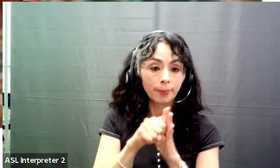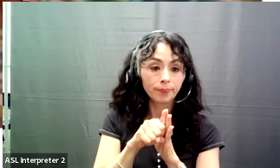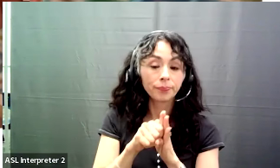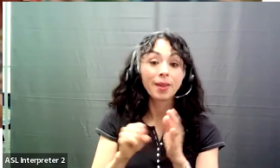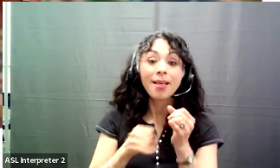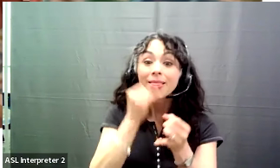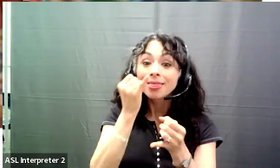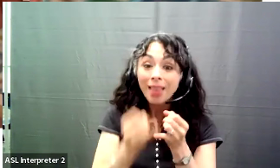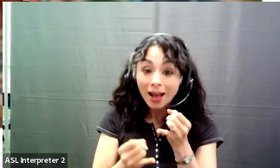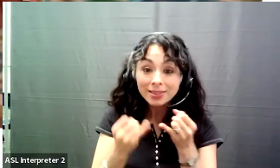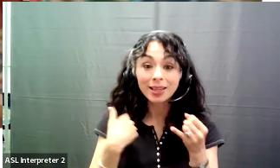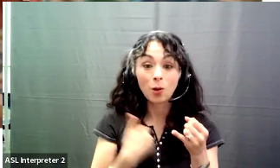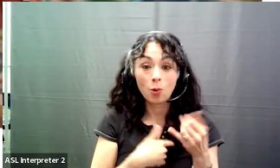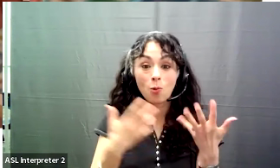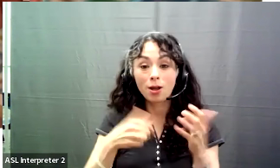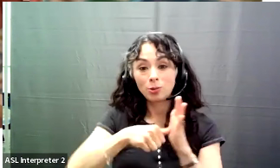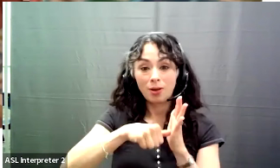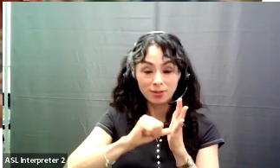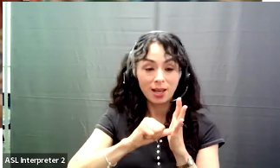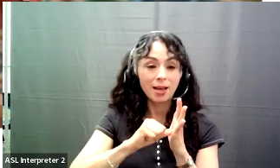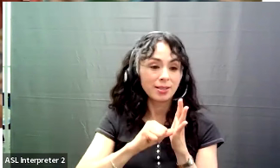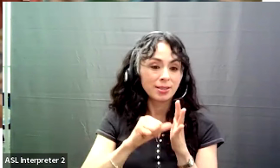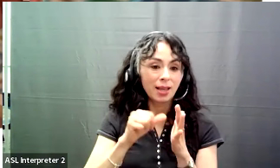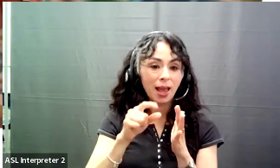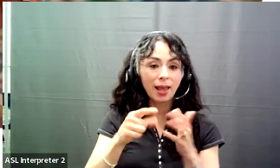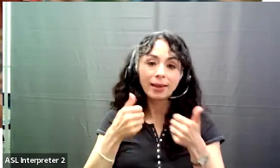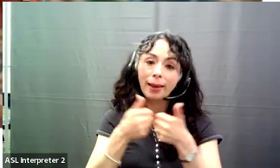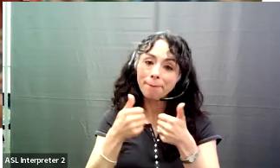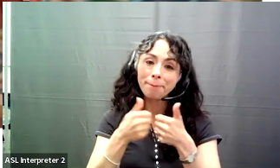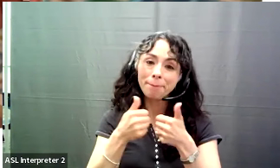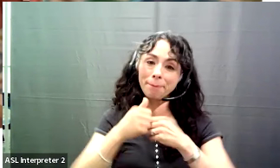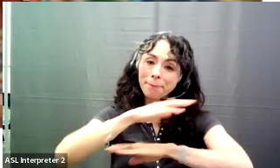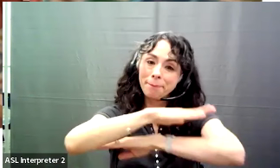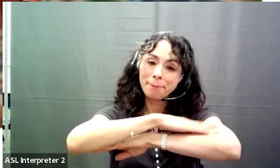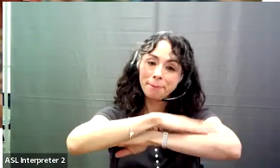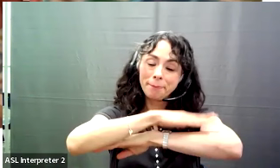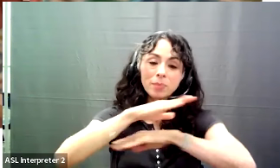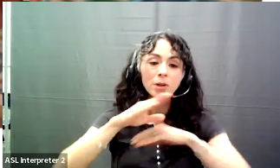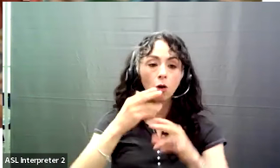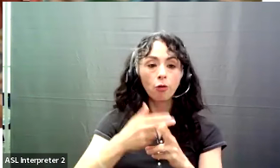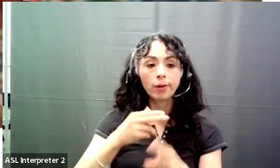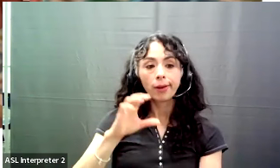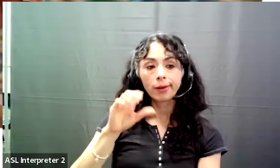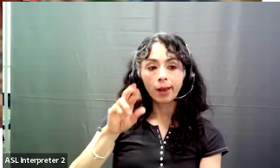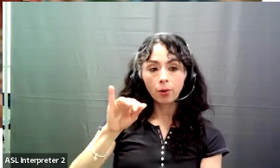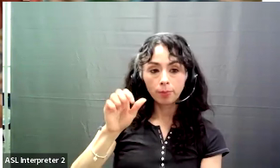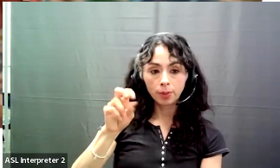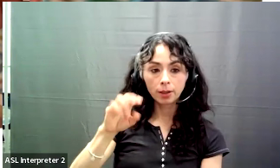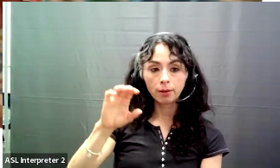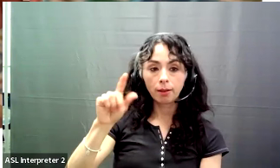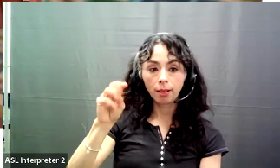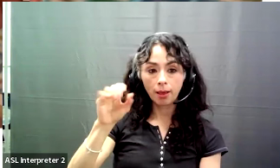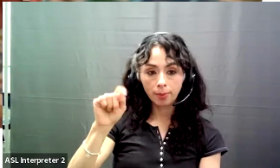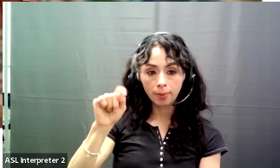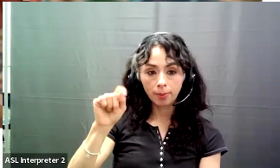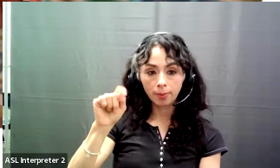we want to emphasize that we have a board game, Caribbean Climate Resiliency Game, and this